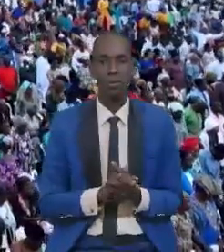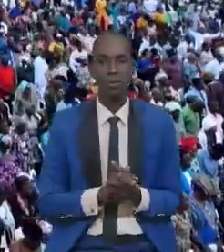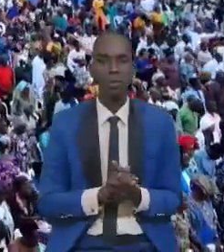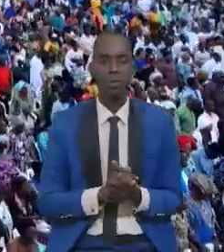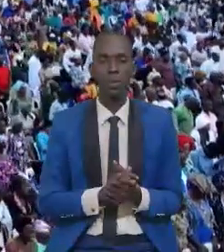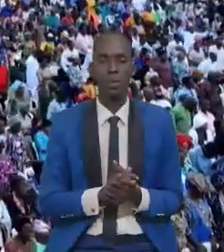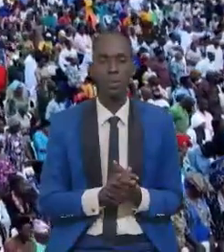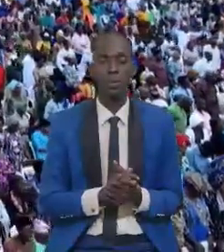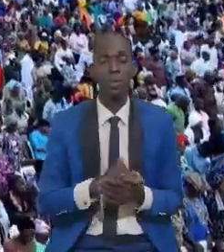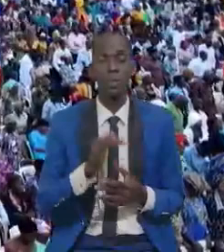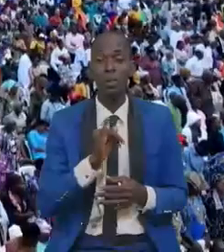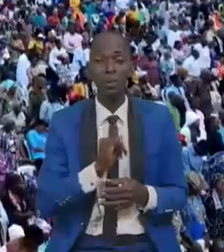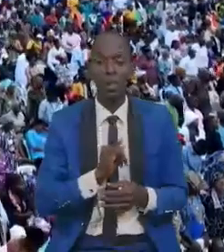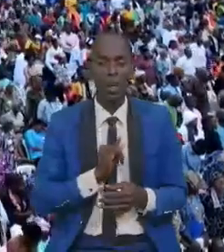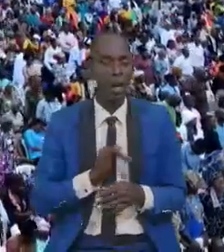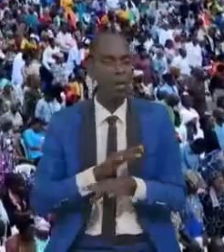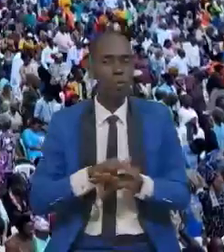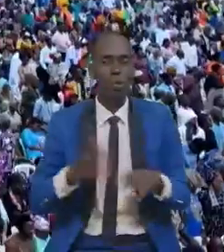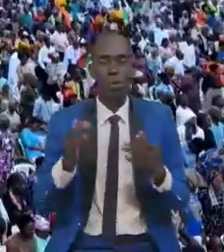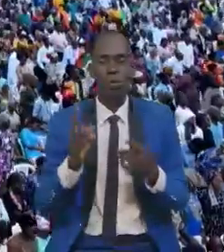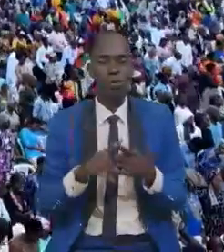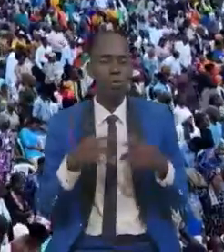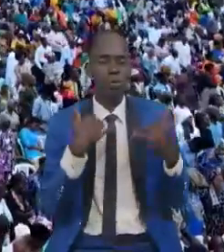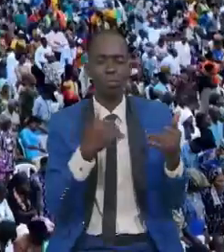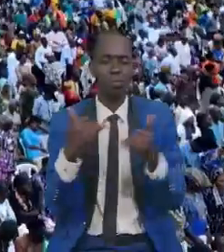I don't want to play games